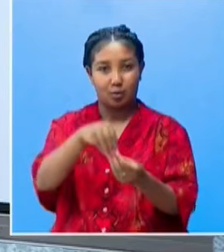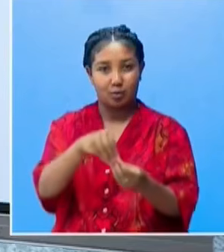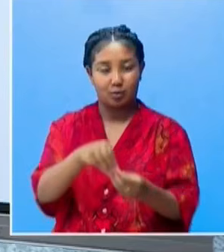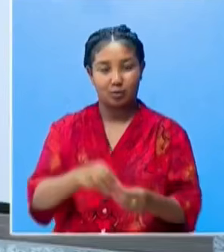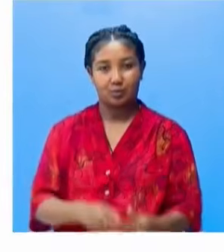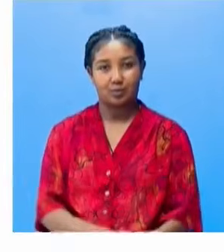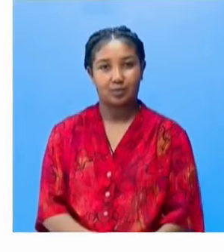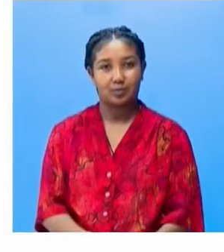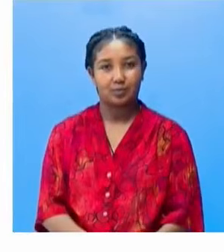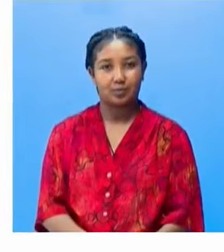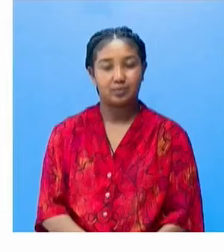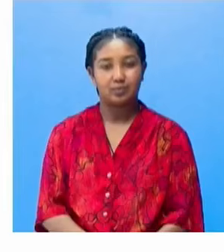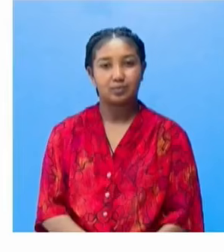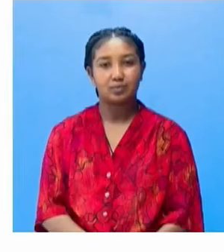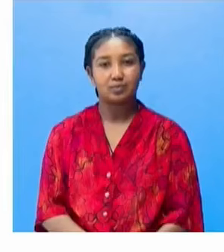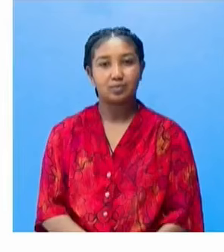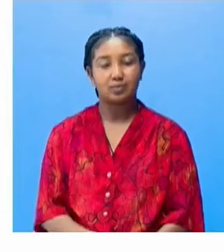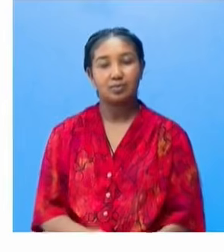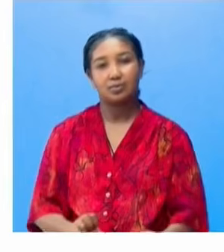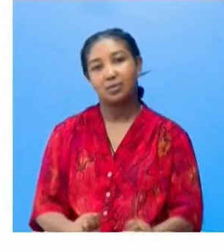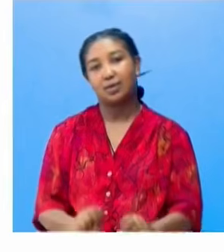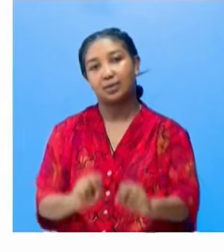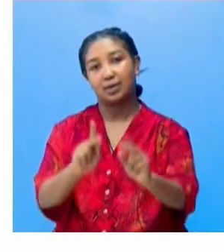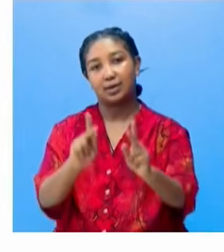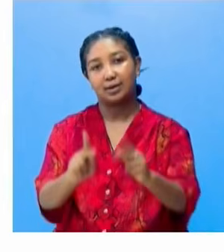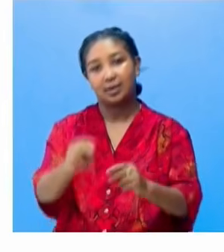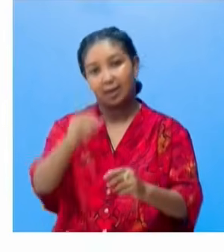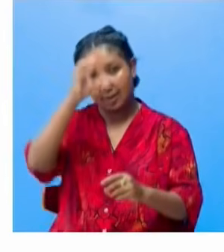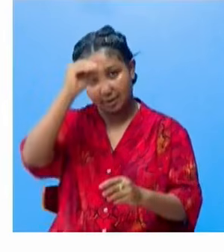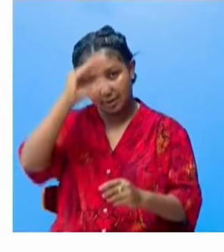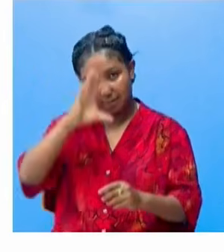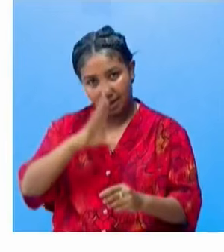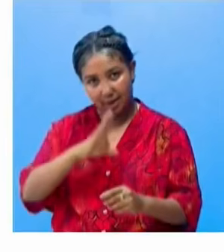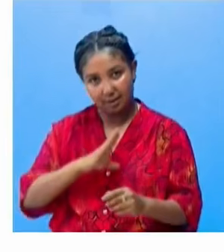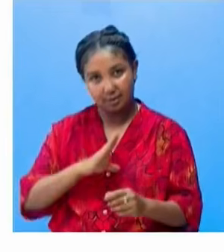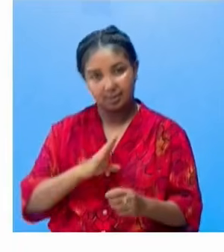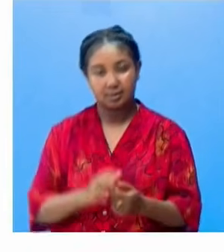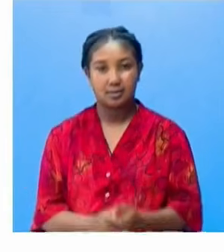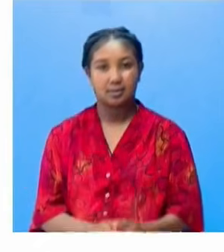right? Okay. The man